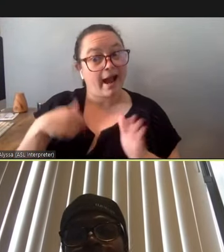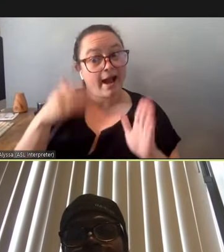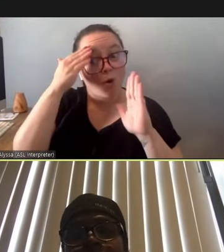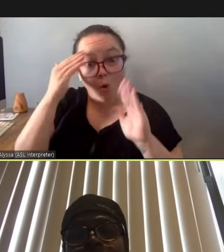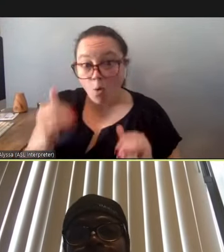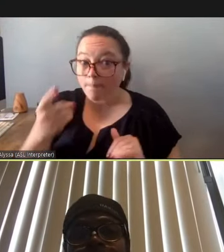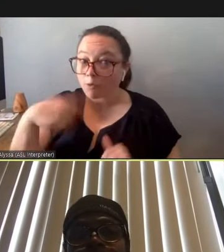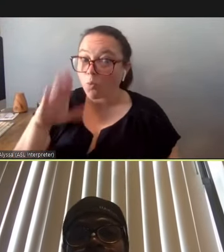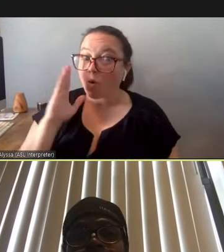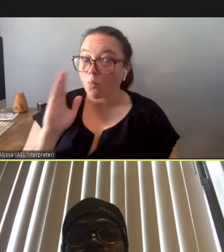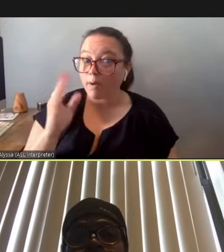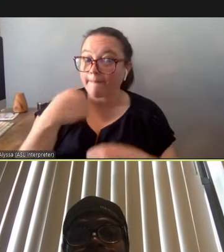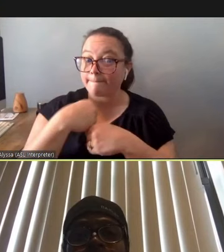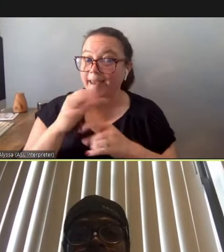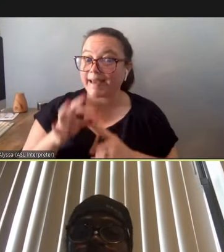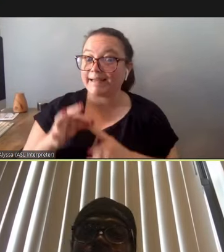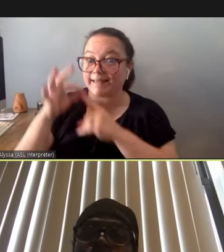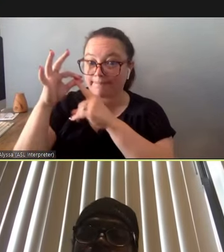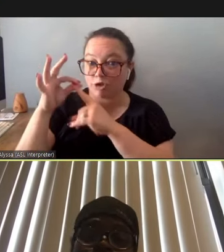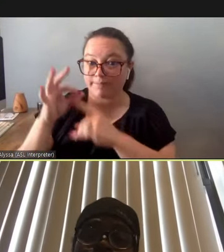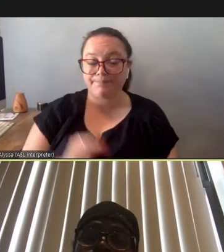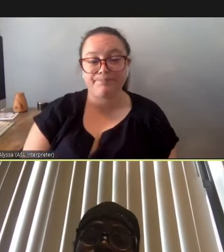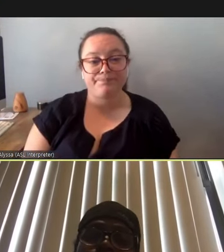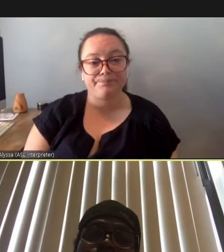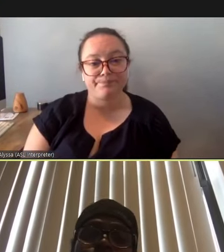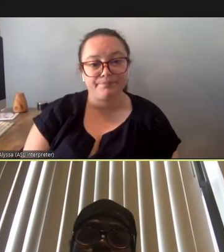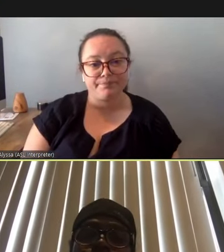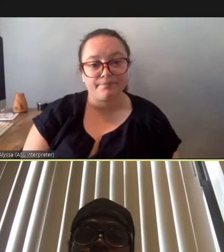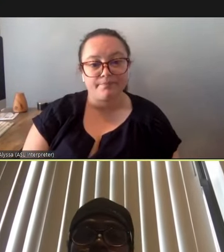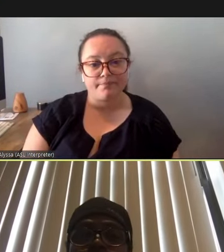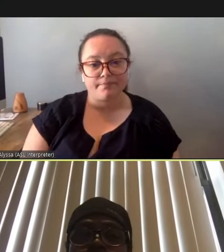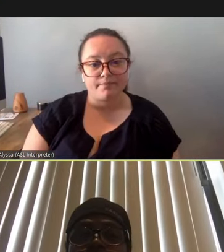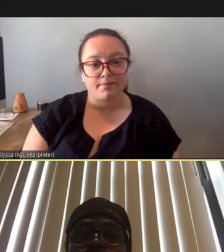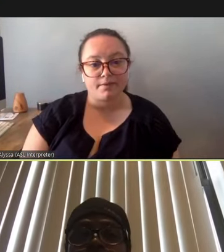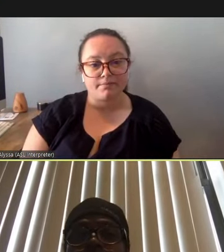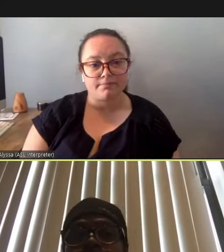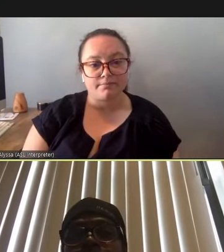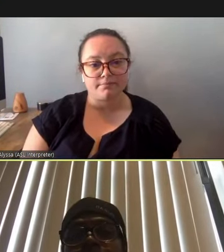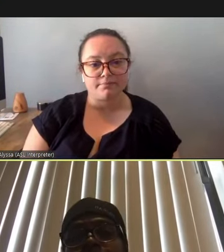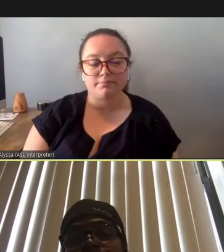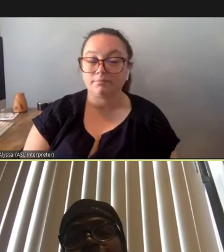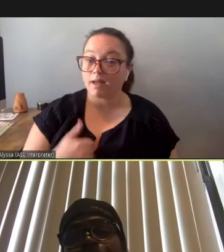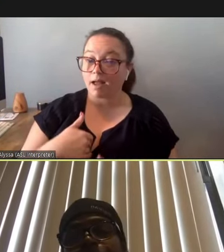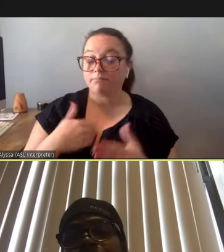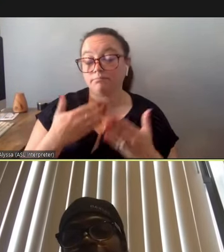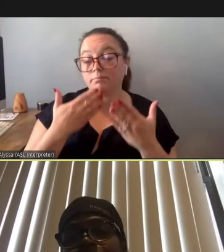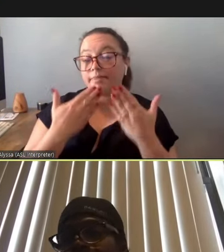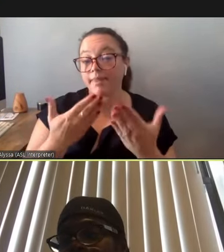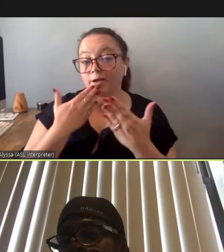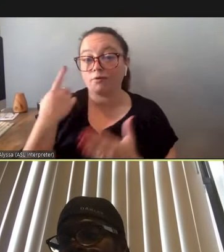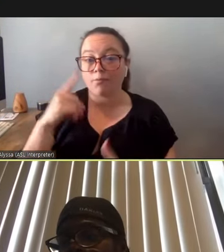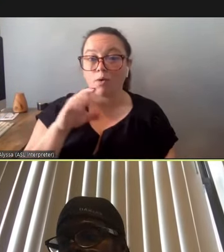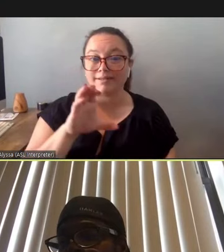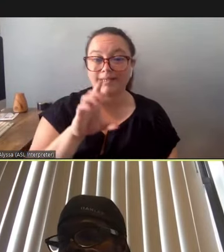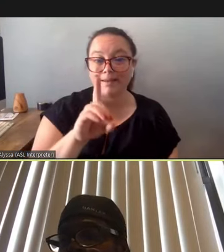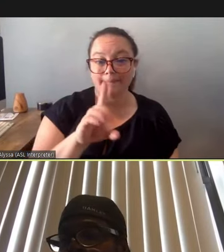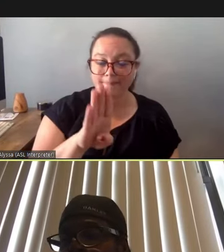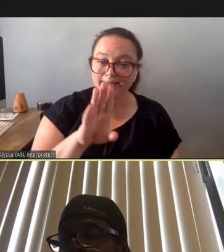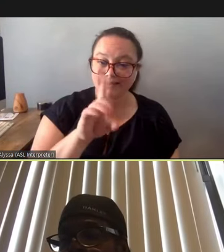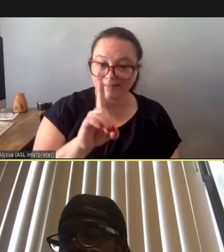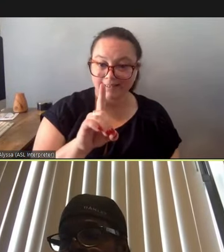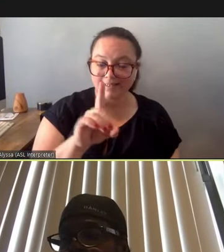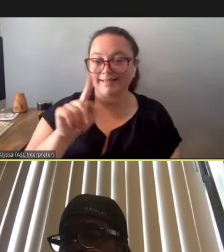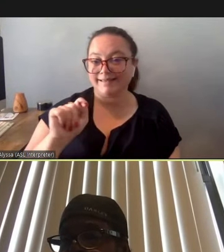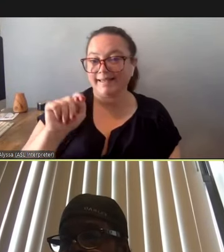will make us exempt. I hope that, first of all, thank you for this CBDTP to allow us to give